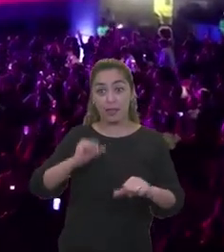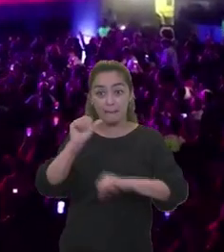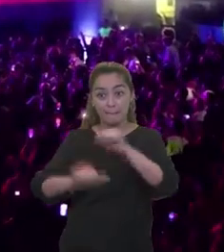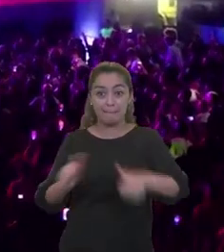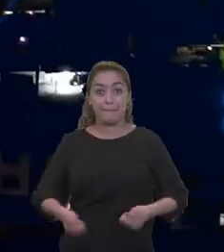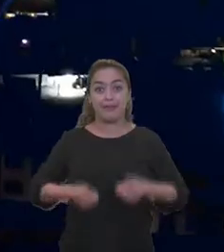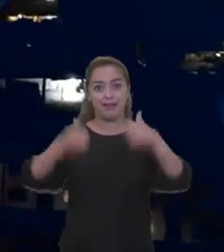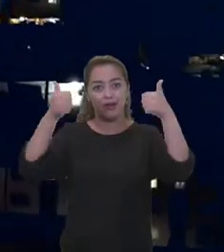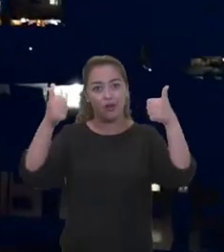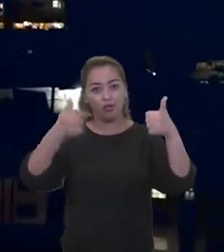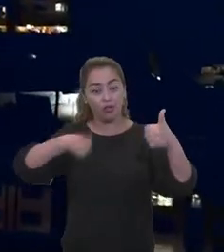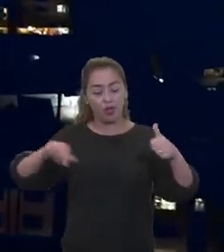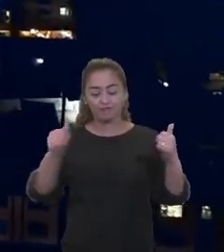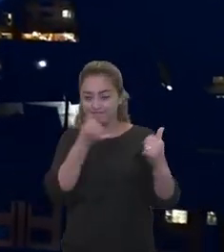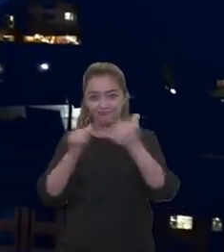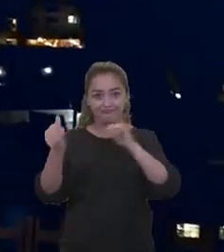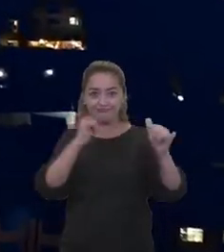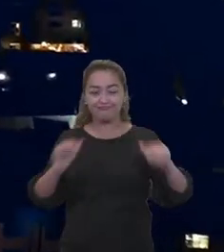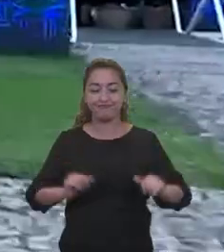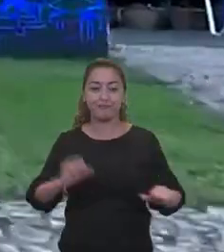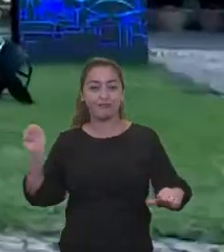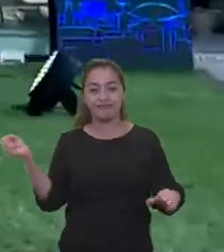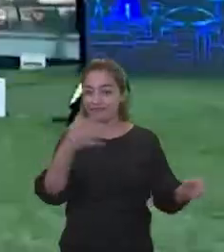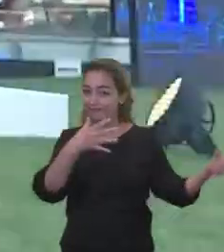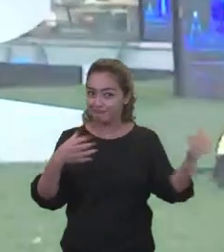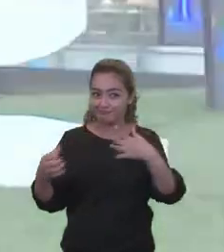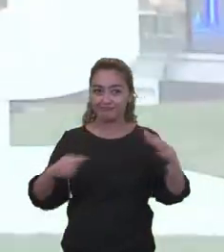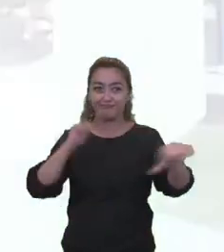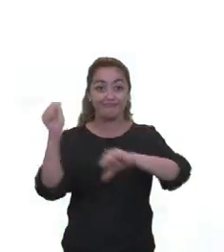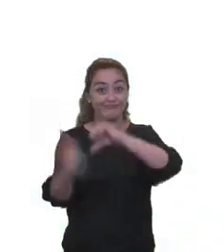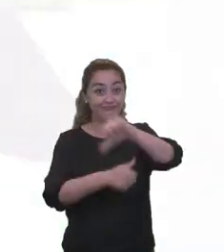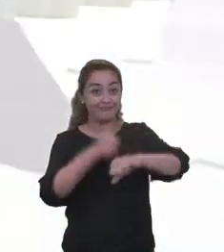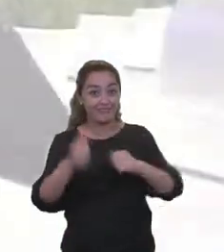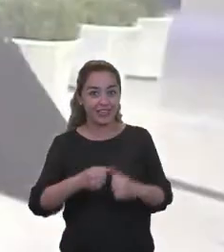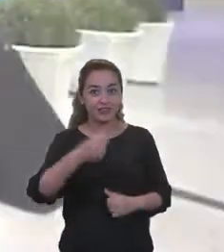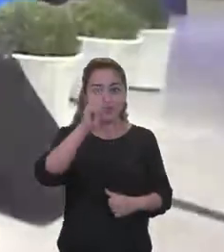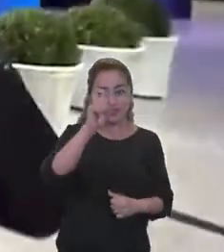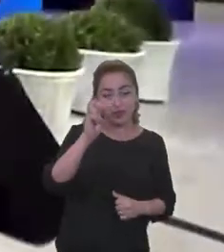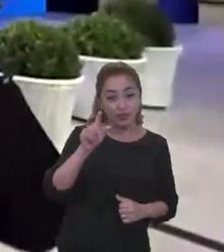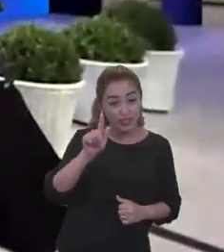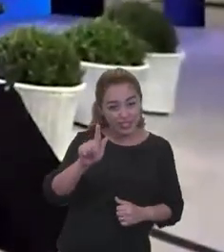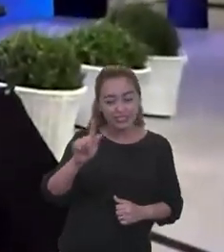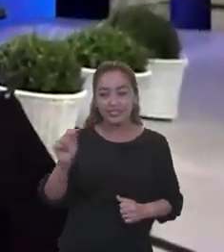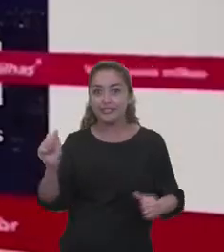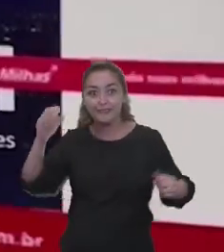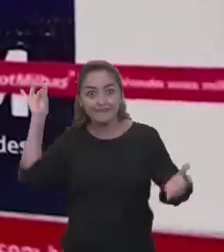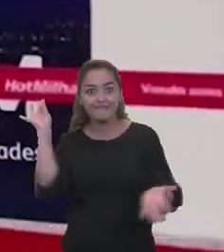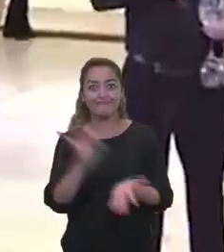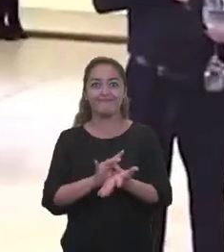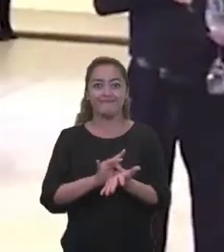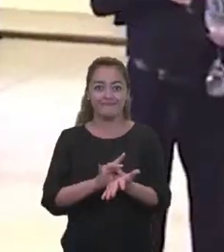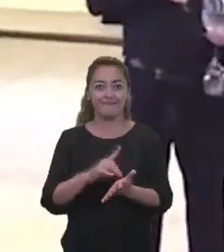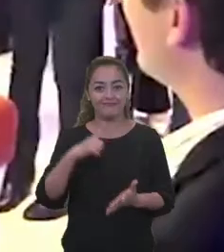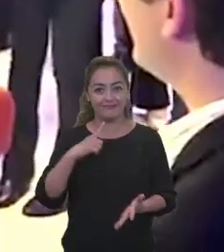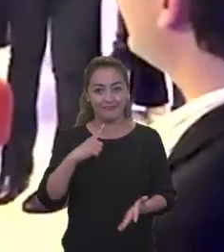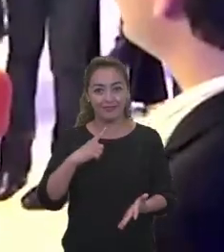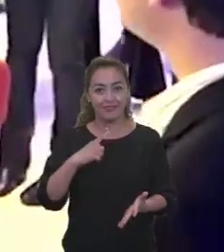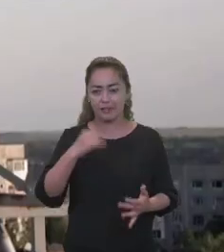people. We have the energy to grow, to innovate, to change 5G into